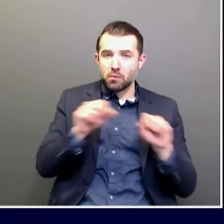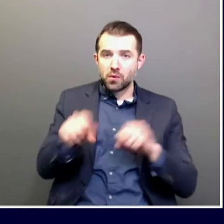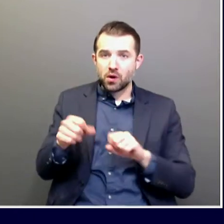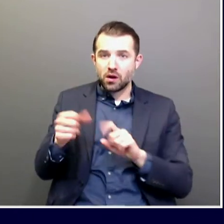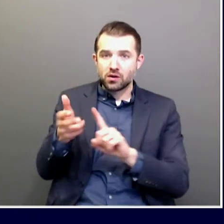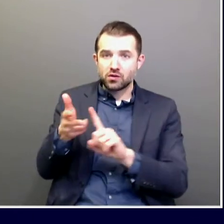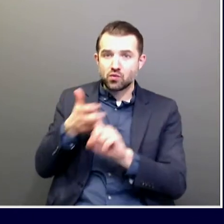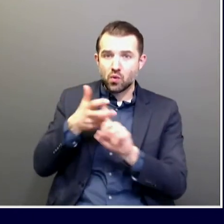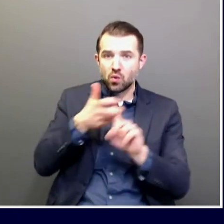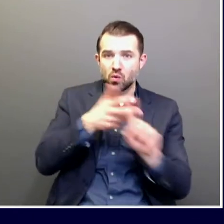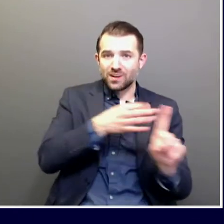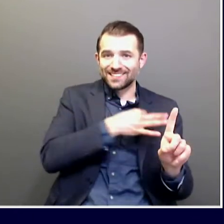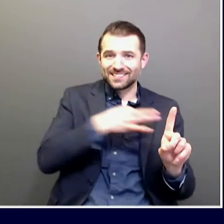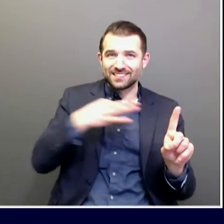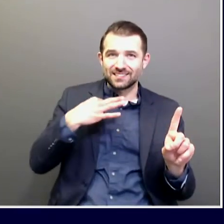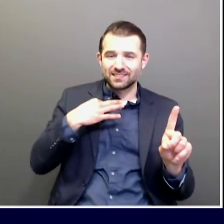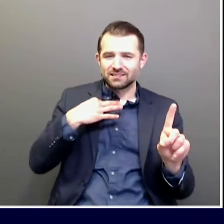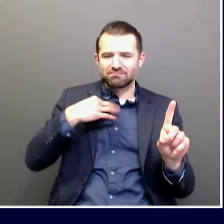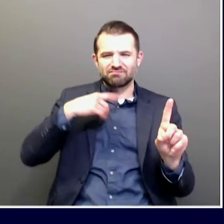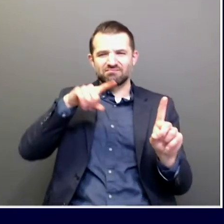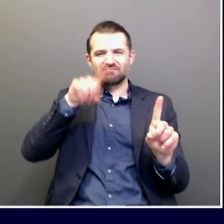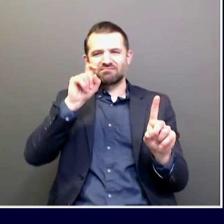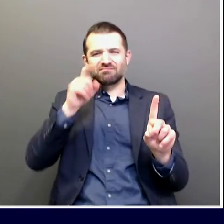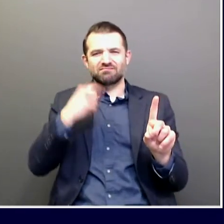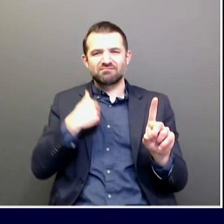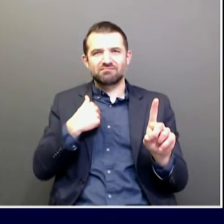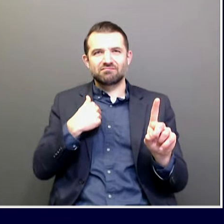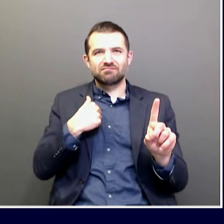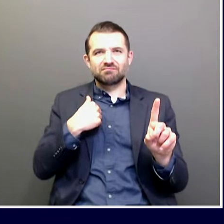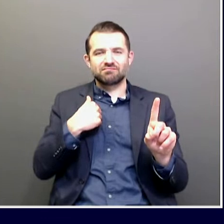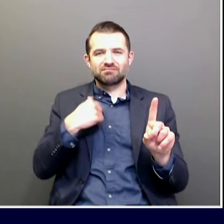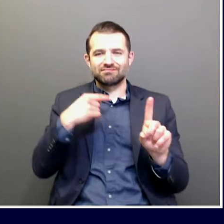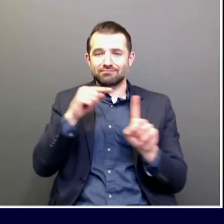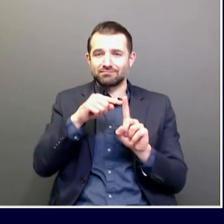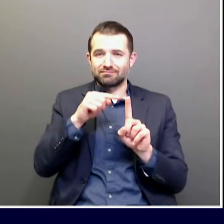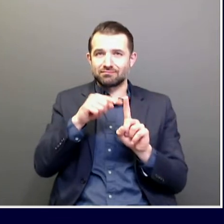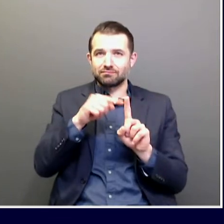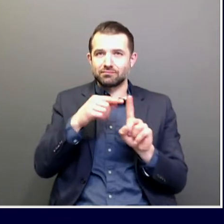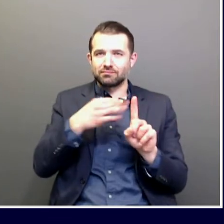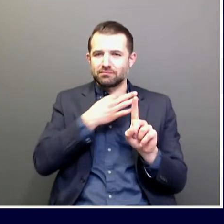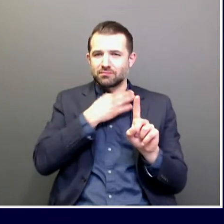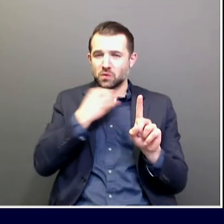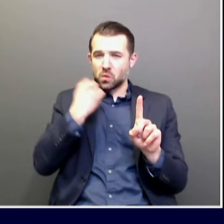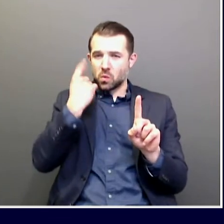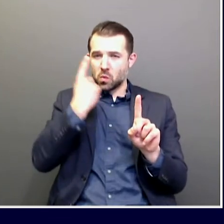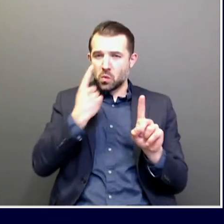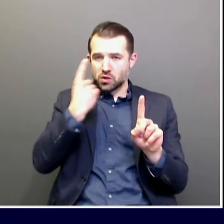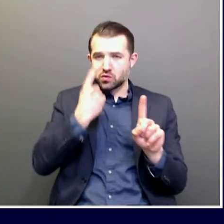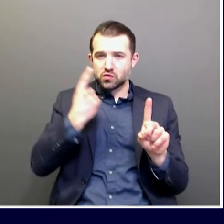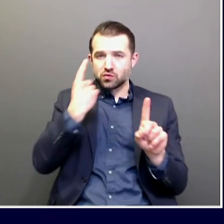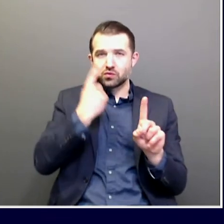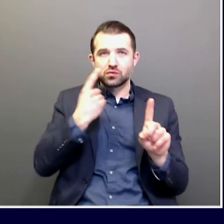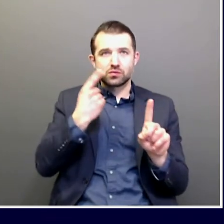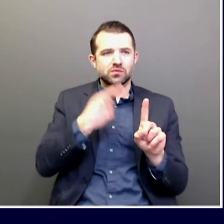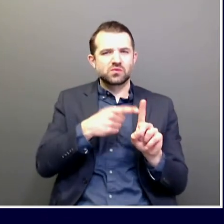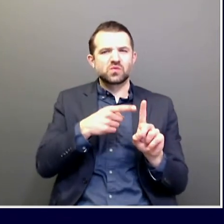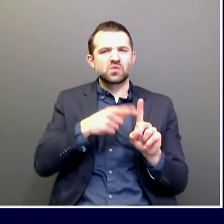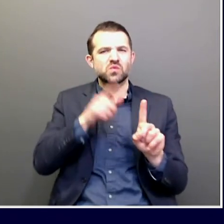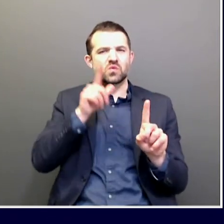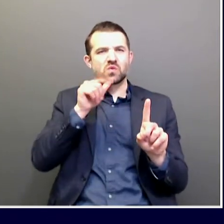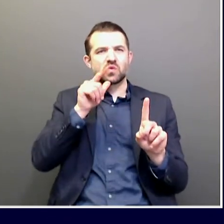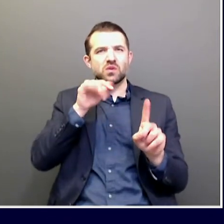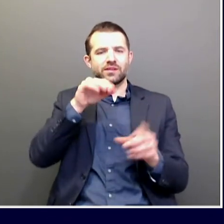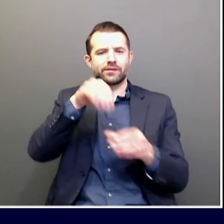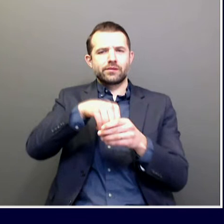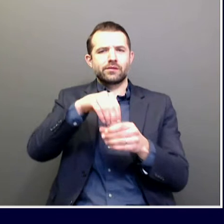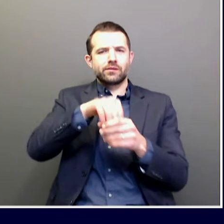I misunderstanding? So these specific bonuses that we announced today are for home and community-based care, not